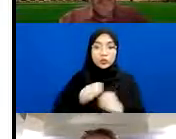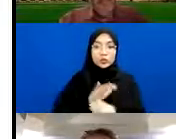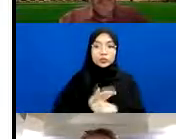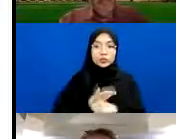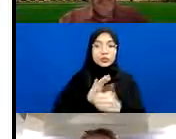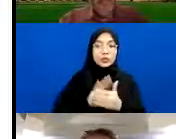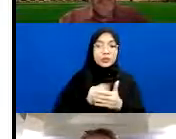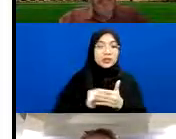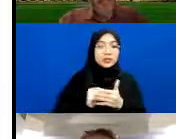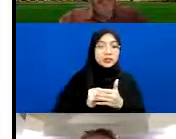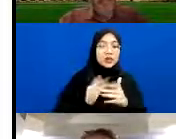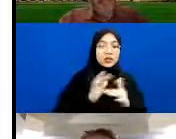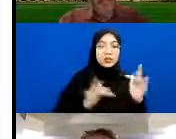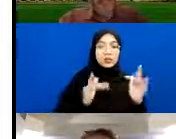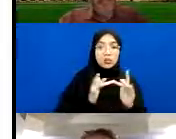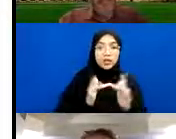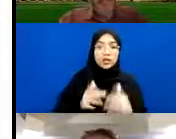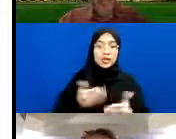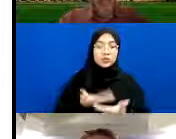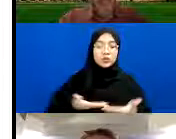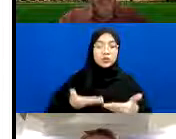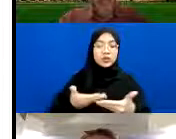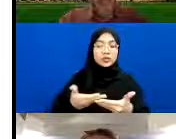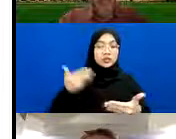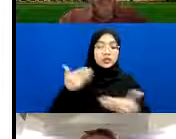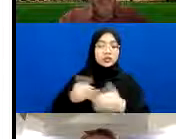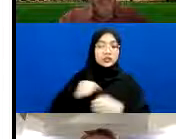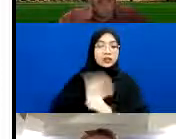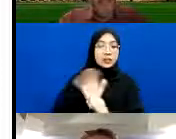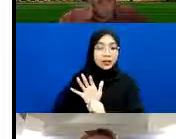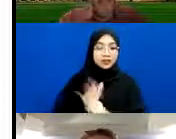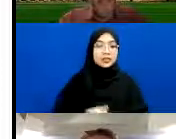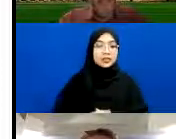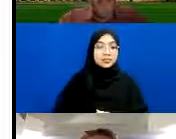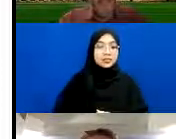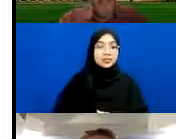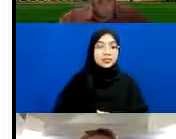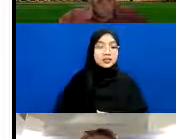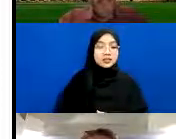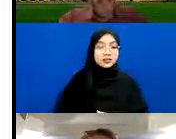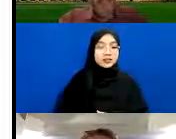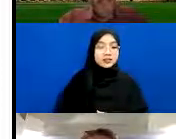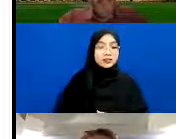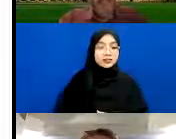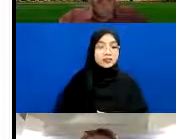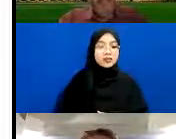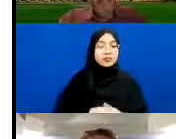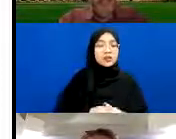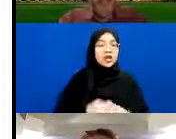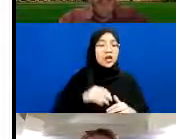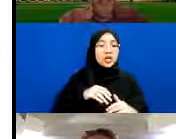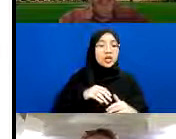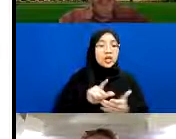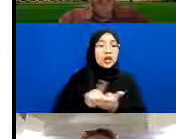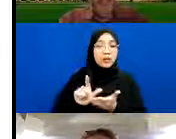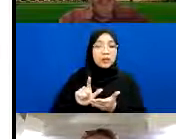22% of students with a disability reported receiving sufficient support for remote learning during the COVID-19